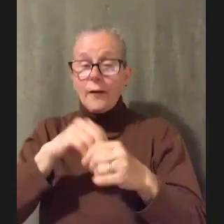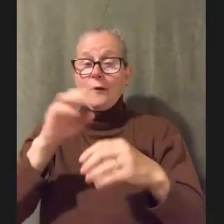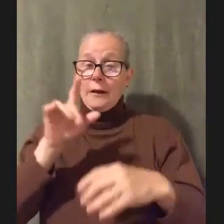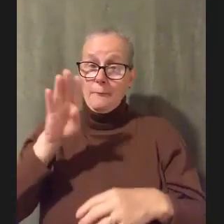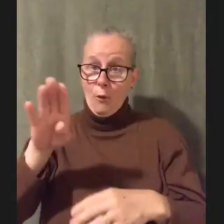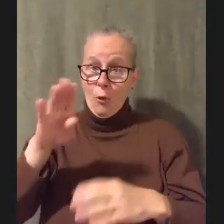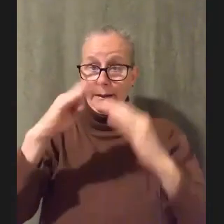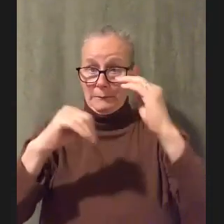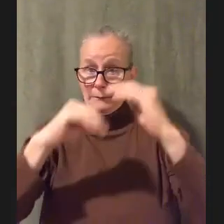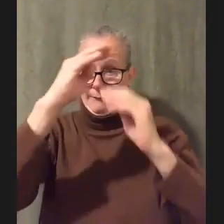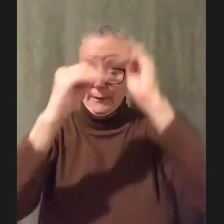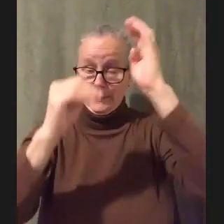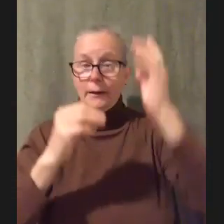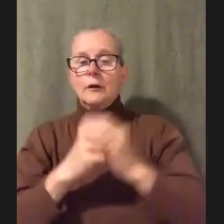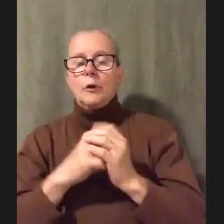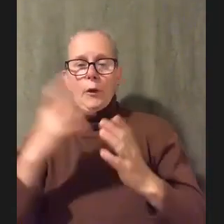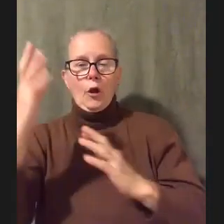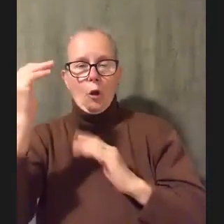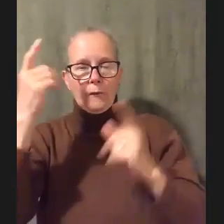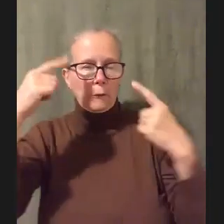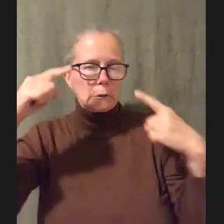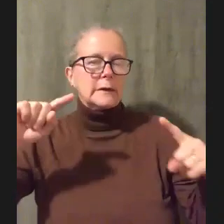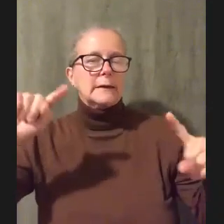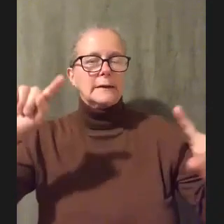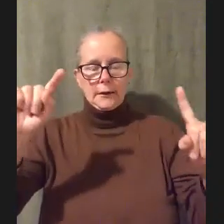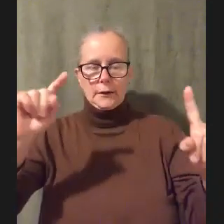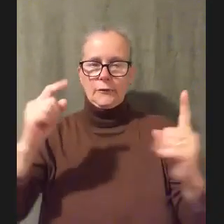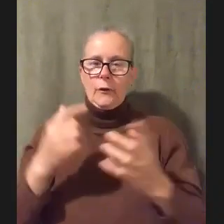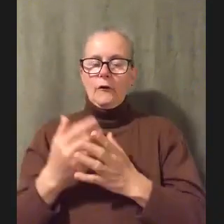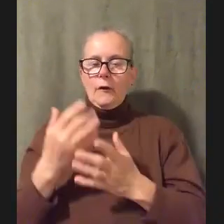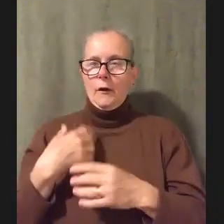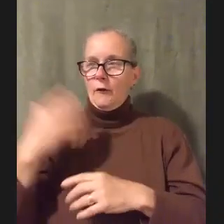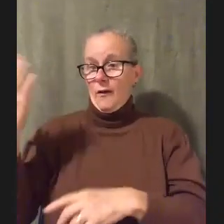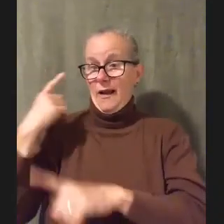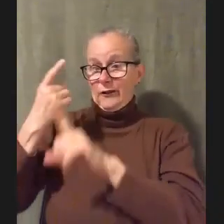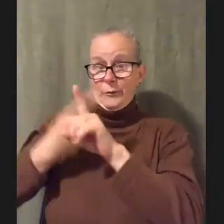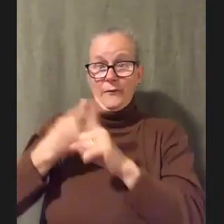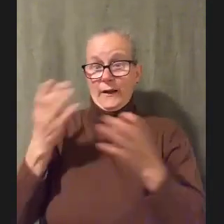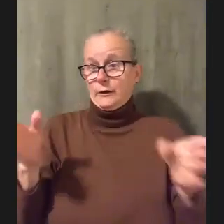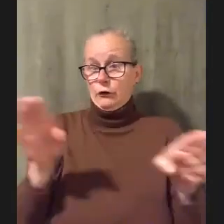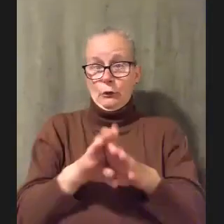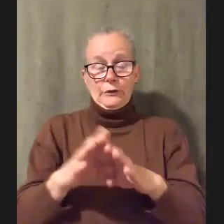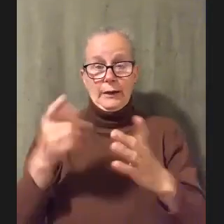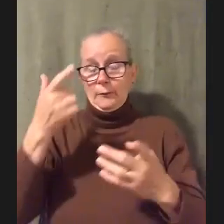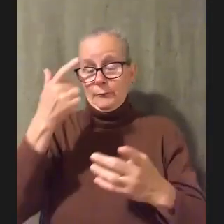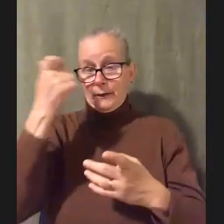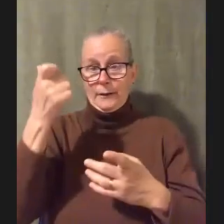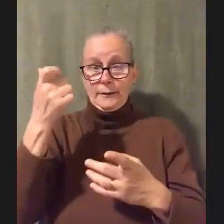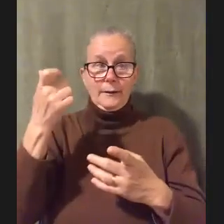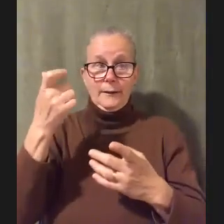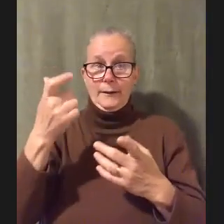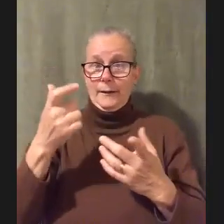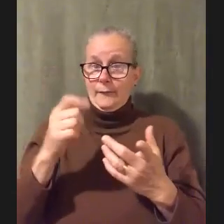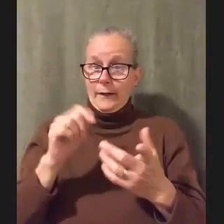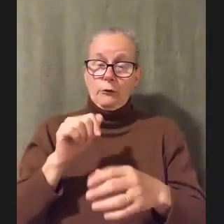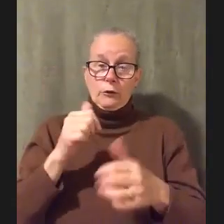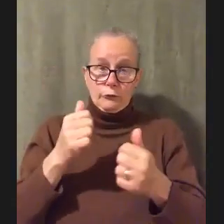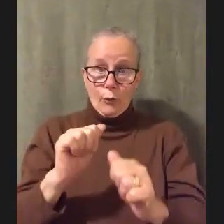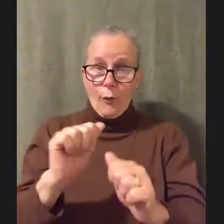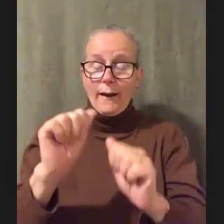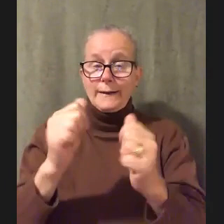very hopeful that that will be successful. Over the last month when they were shut down, they were working overtime to really come up with